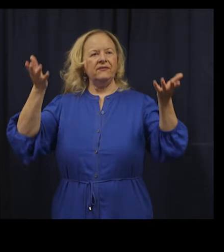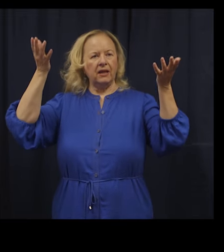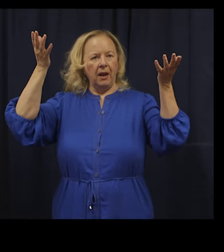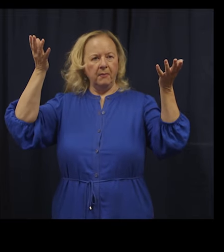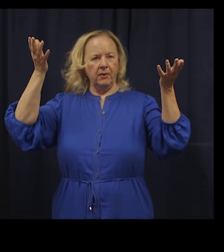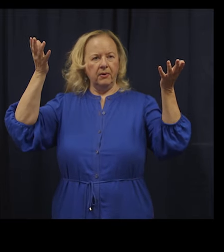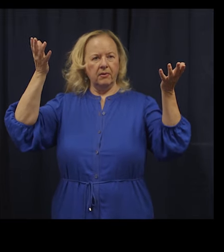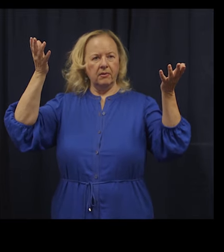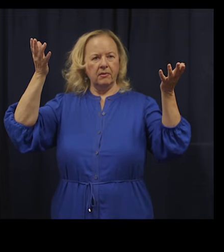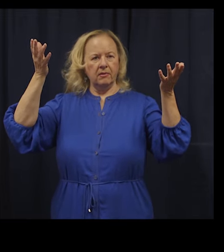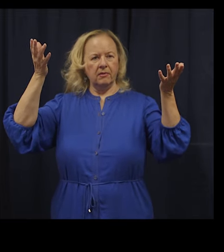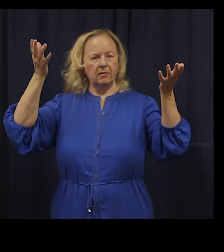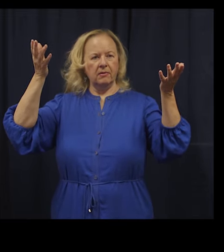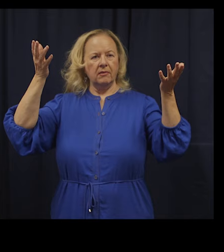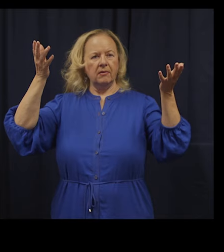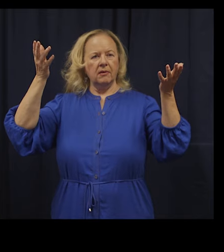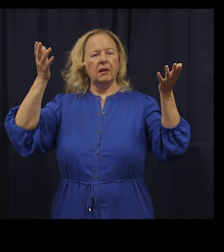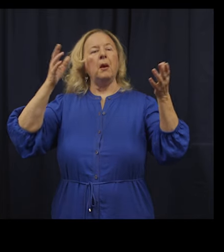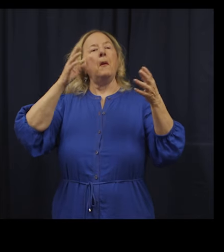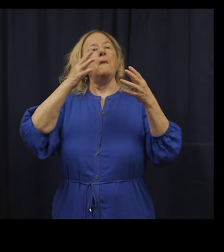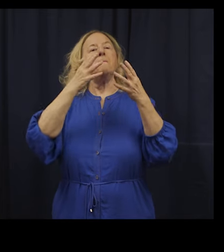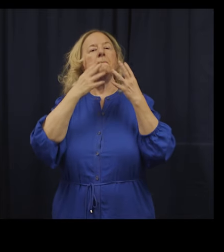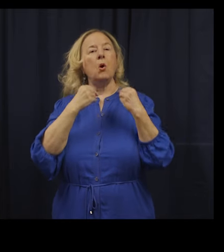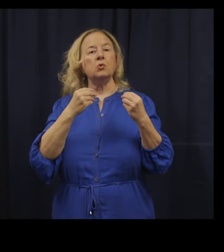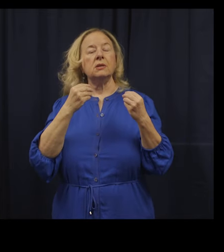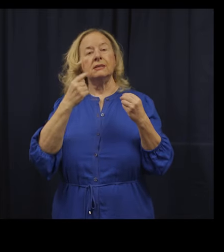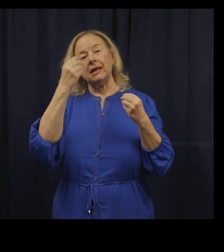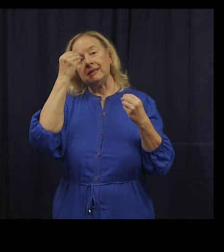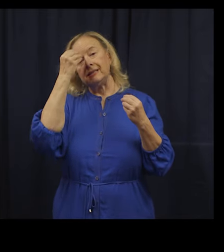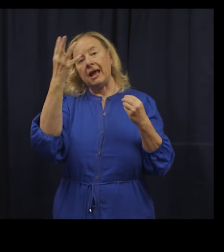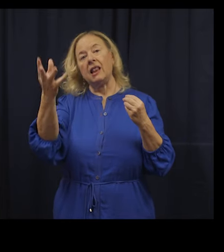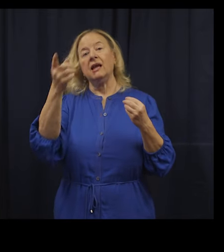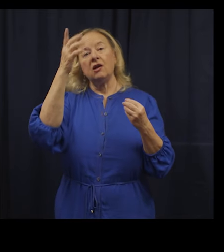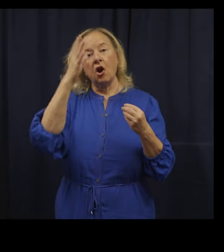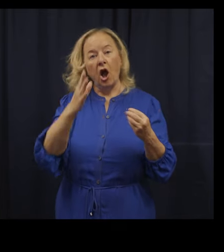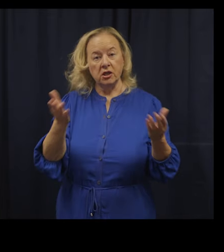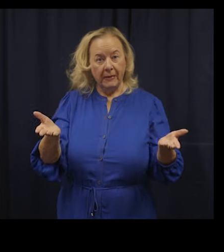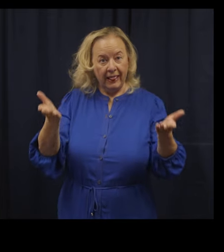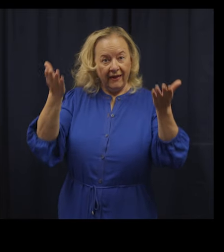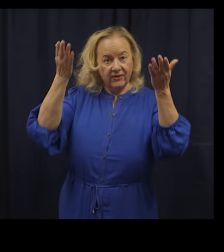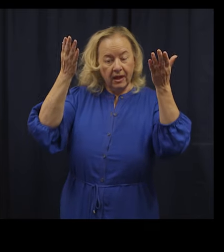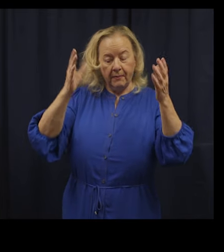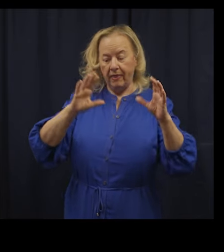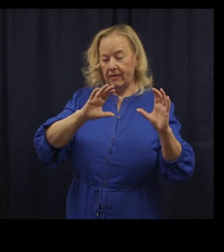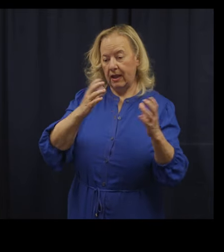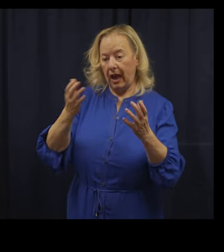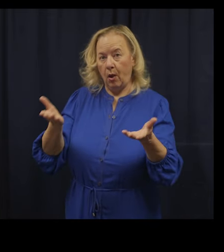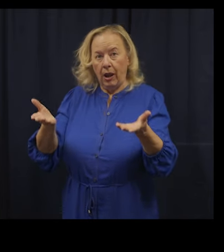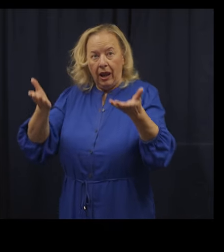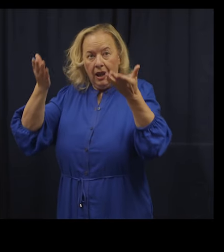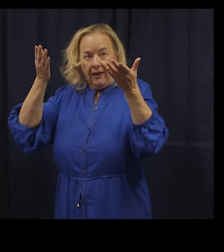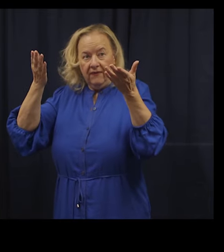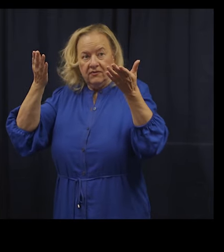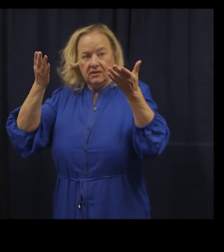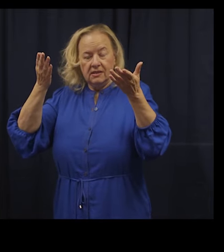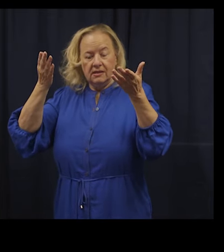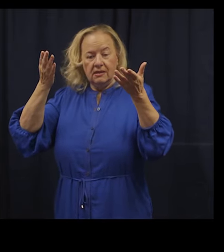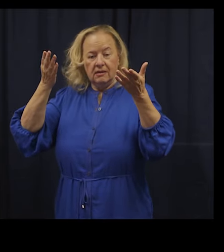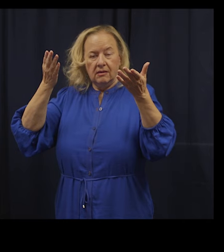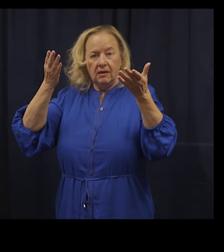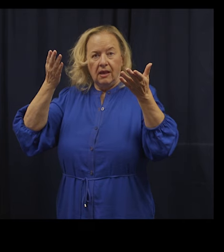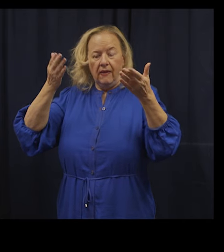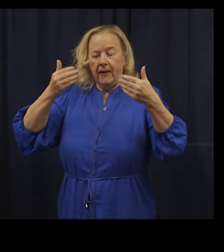Lifted up. And here Moses is calling God to be lifted up, and the cloud lifts, and the nation marches